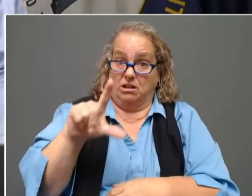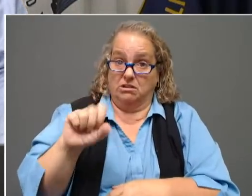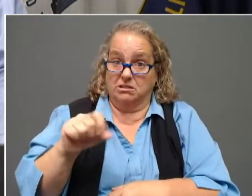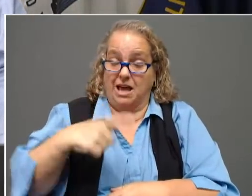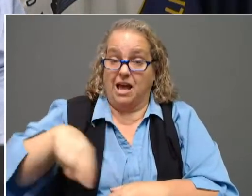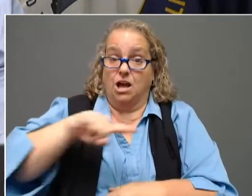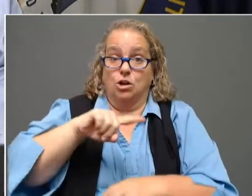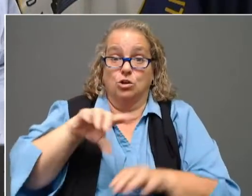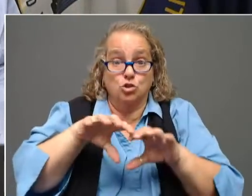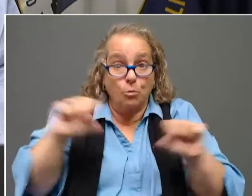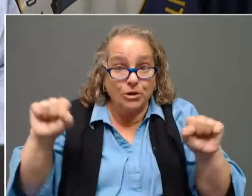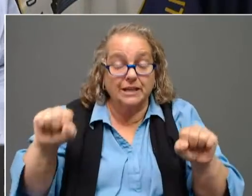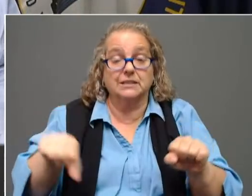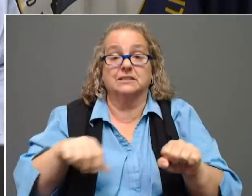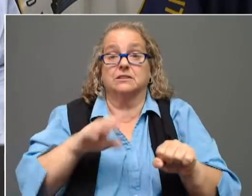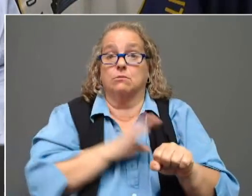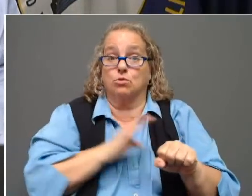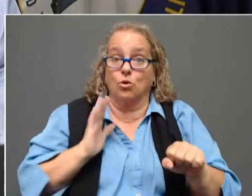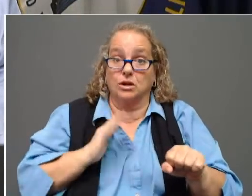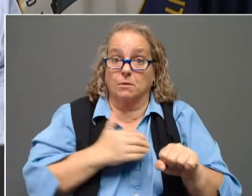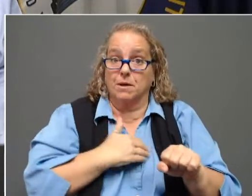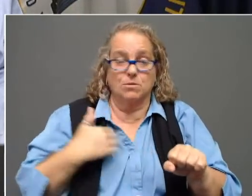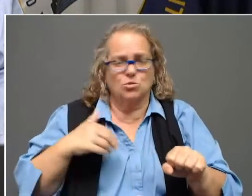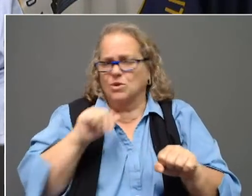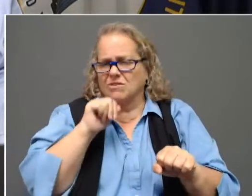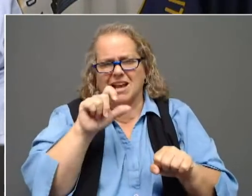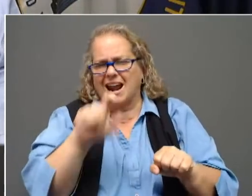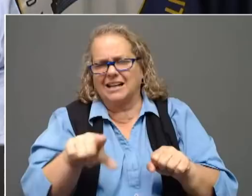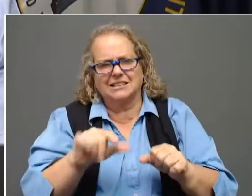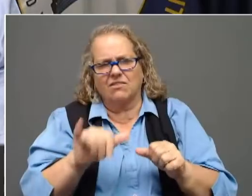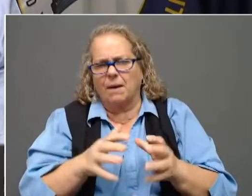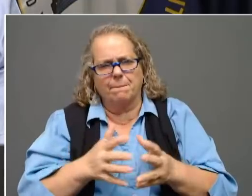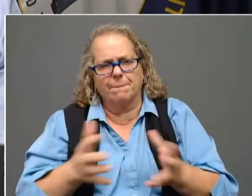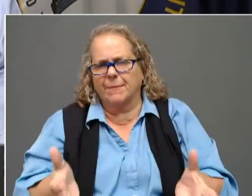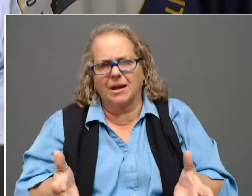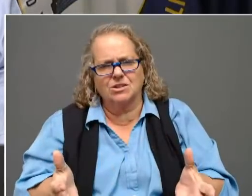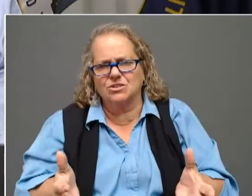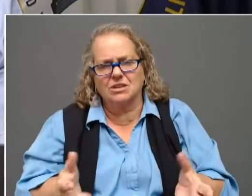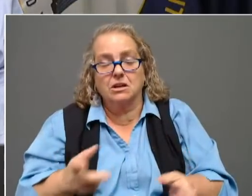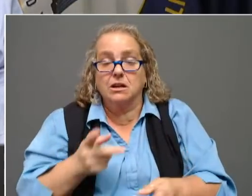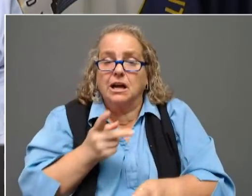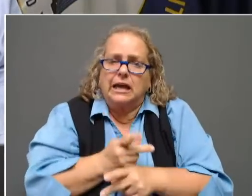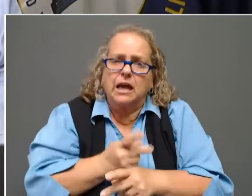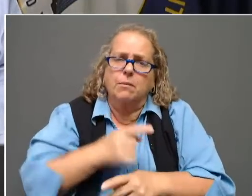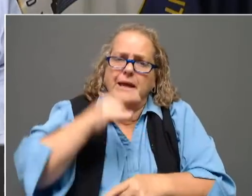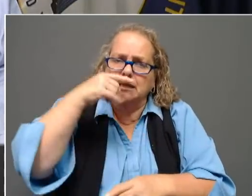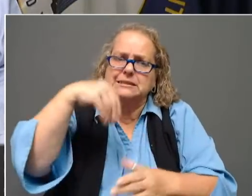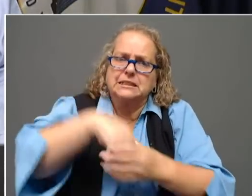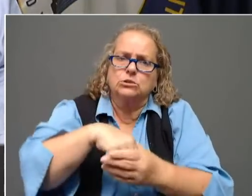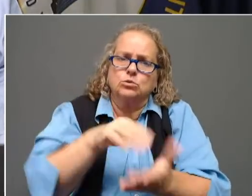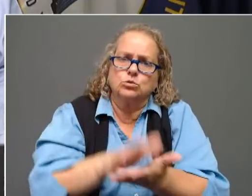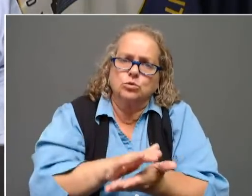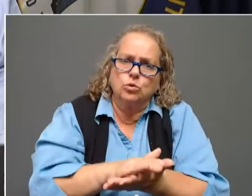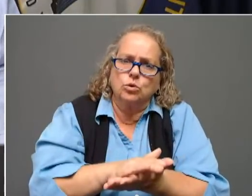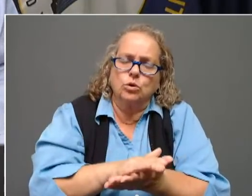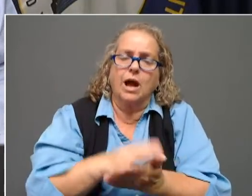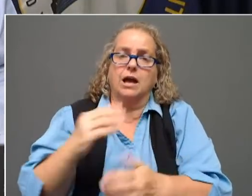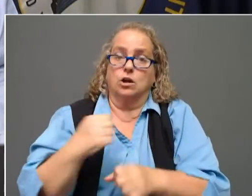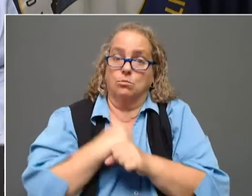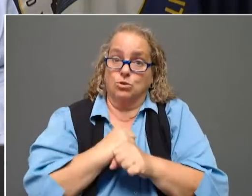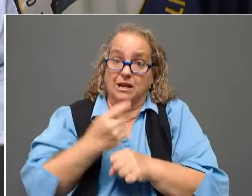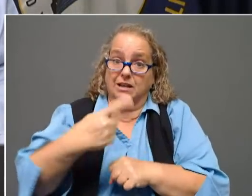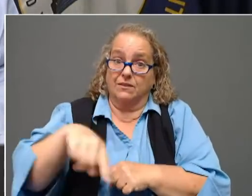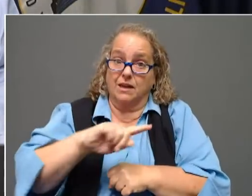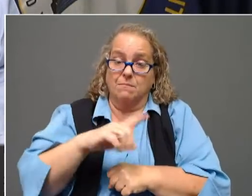not asking all that much when you look at keeping kids in school and protecting them. And we need the